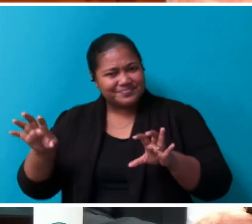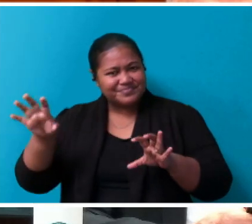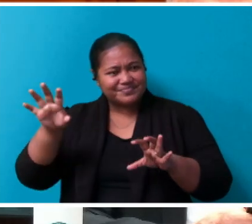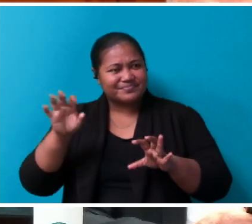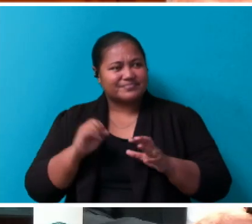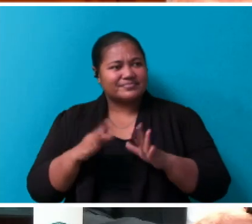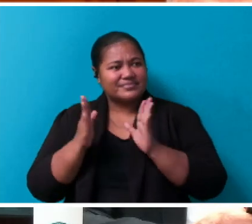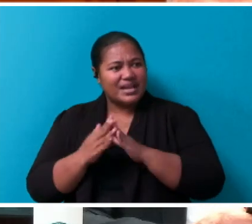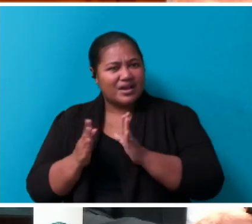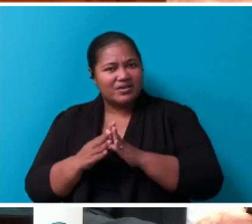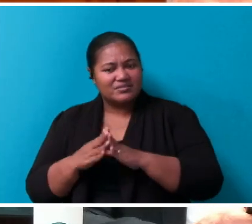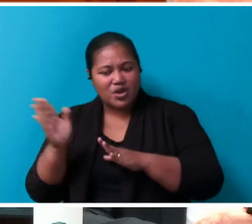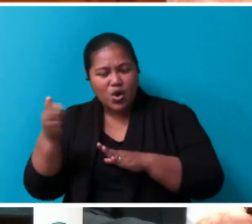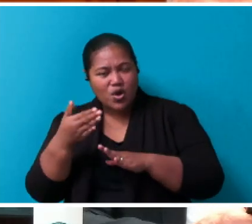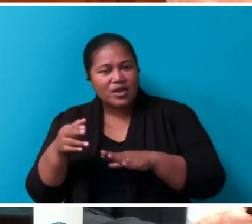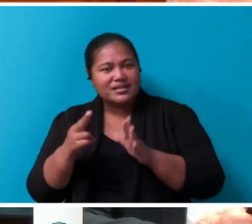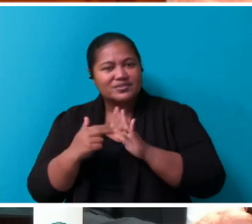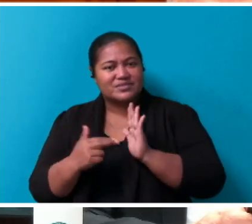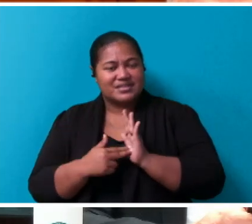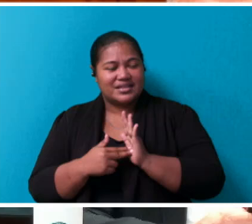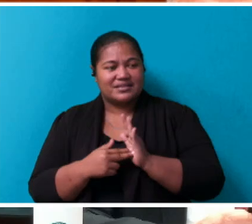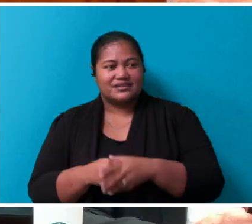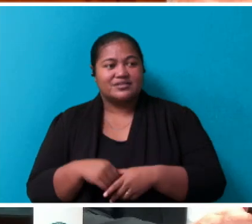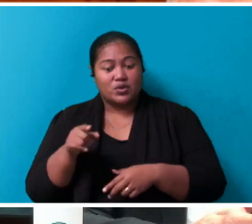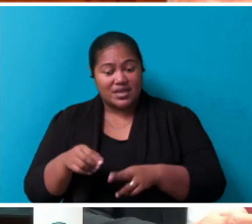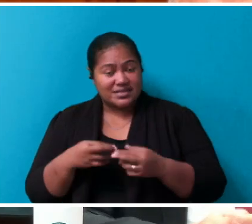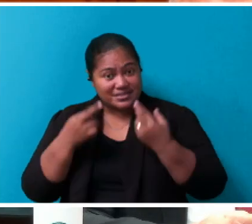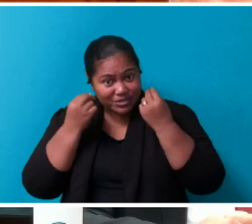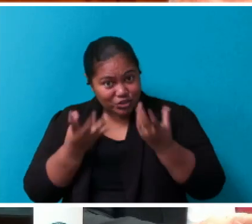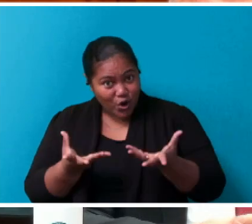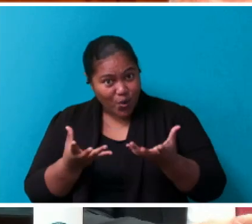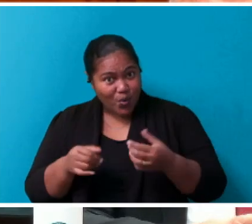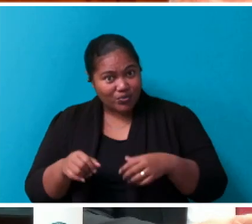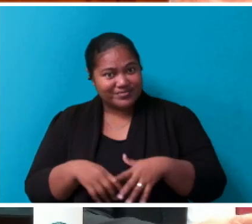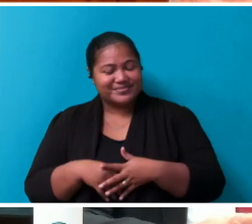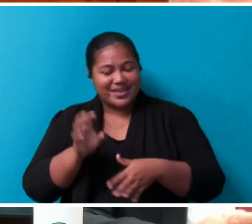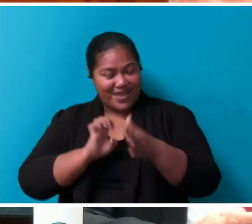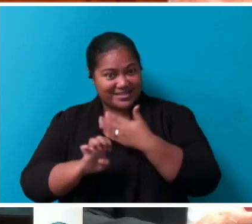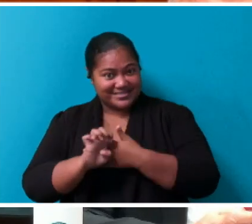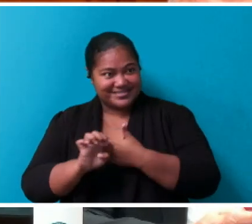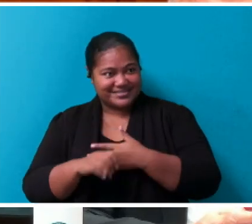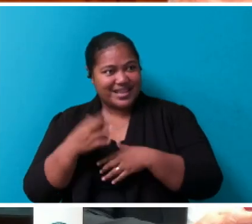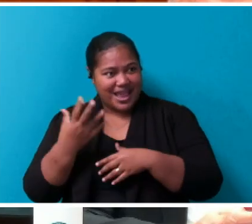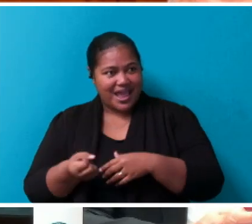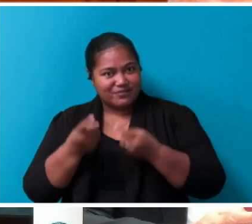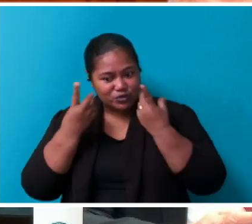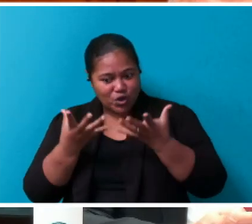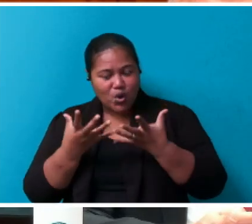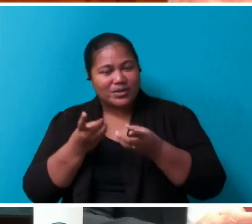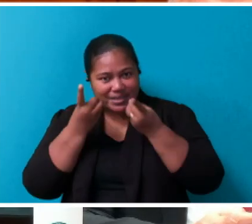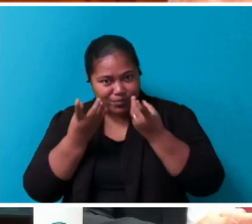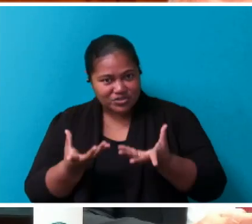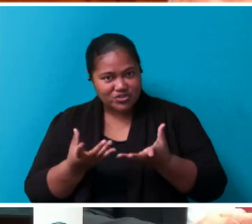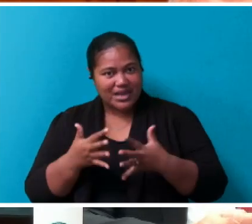Rotorua towns across New Zealand. These roadshows are featured in in-store product demonstrations,